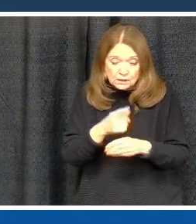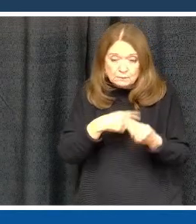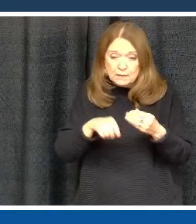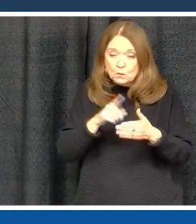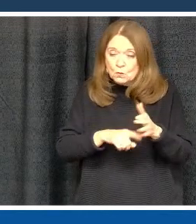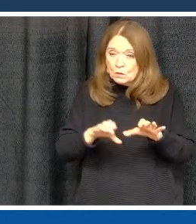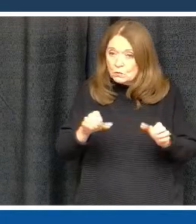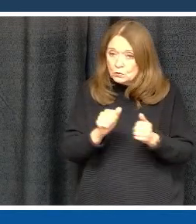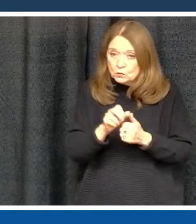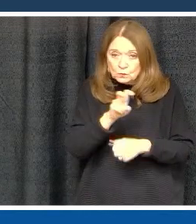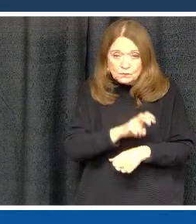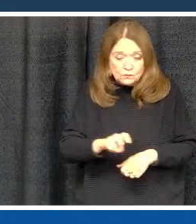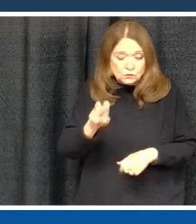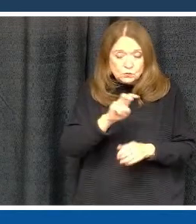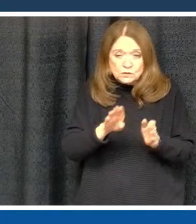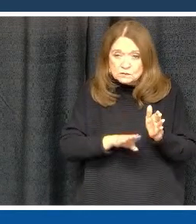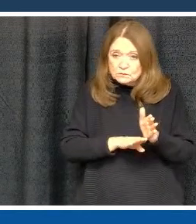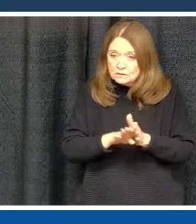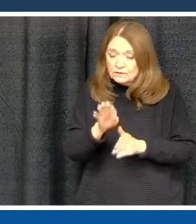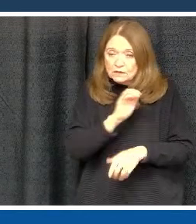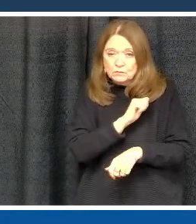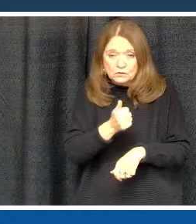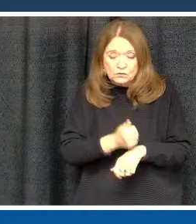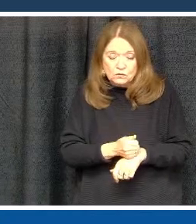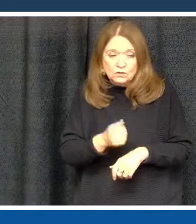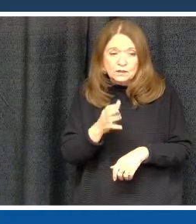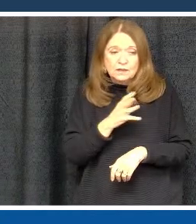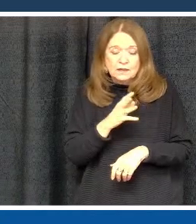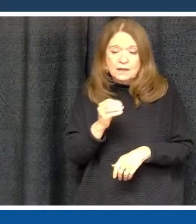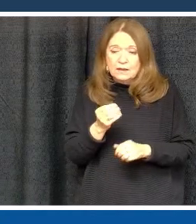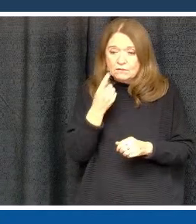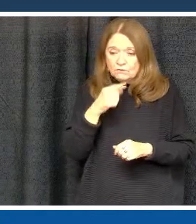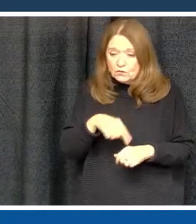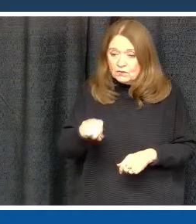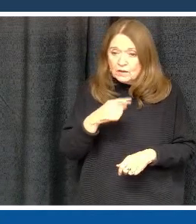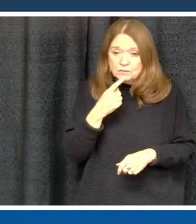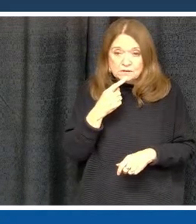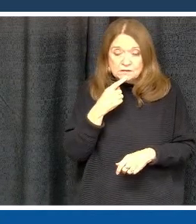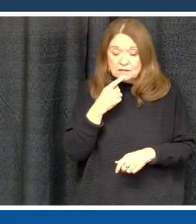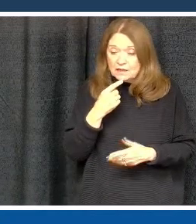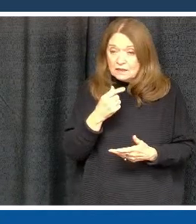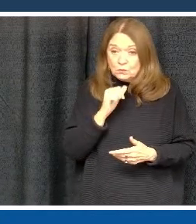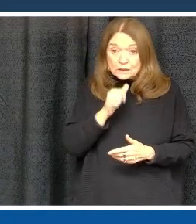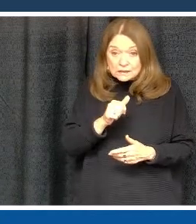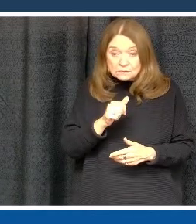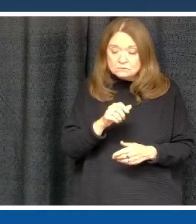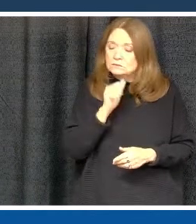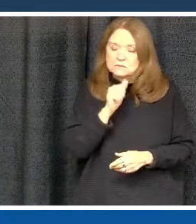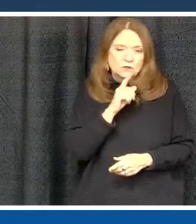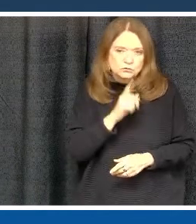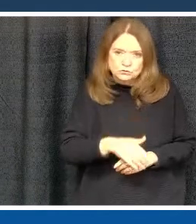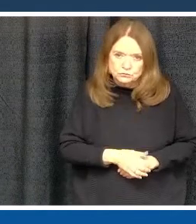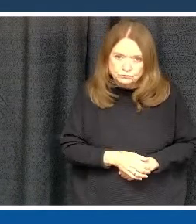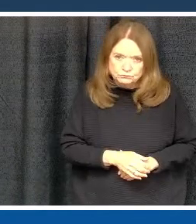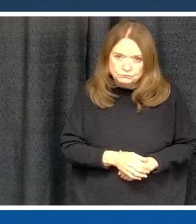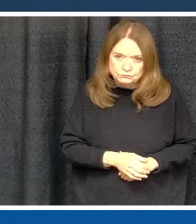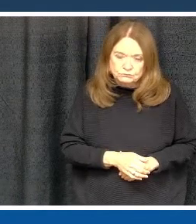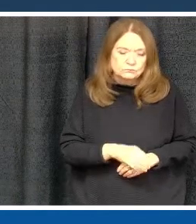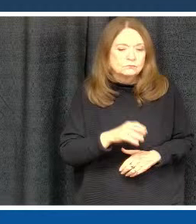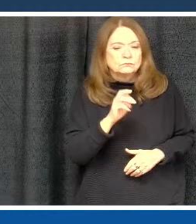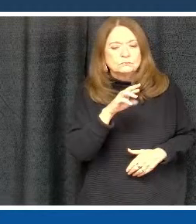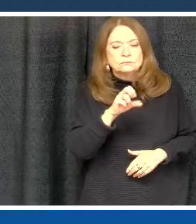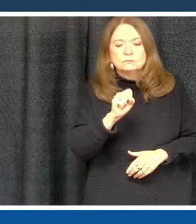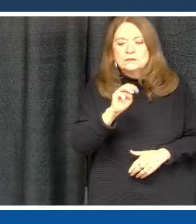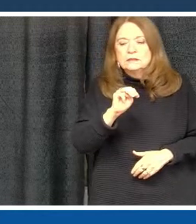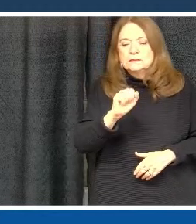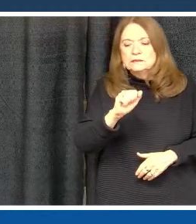with the Tourism Development Authority, and for them to say otherwise is not true. Ms. Matta, please.